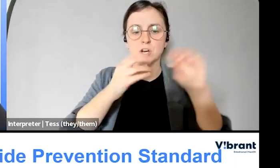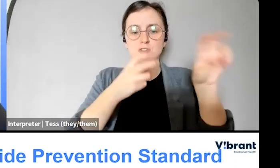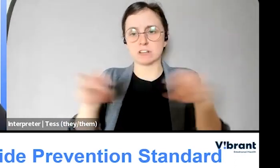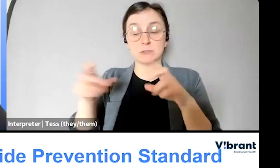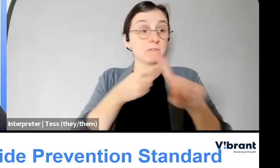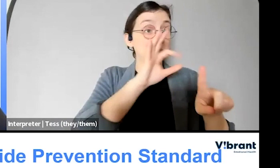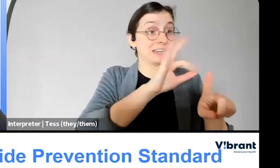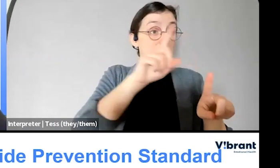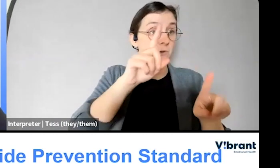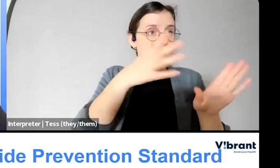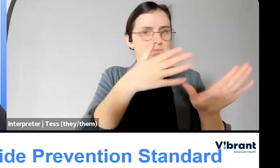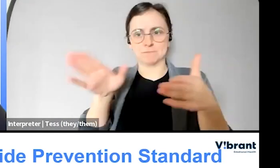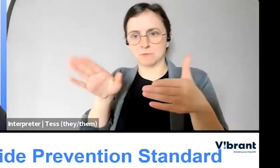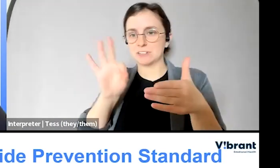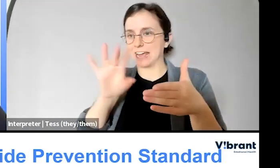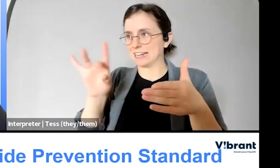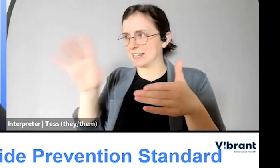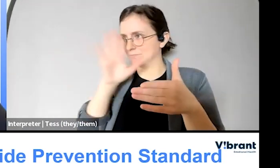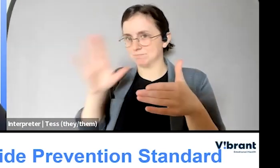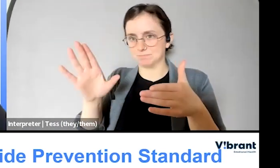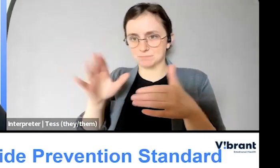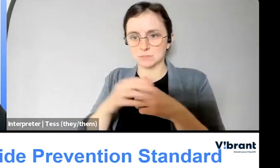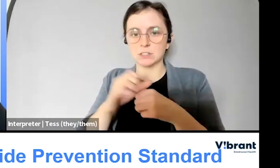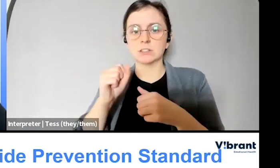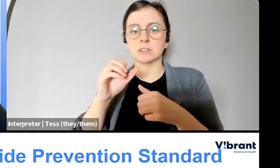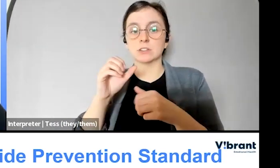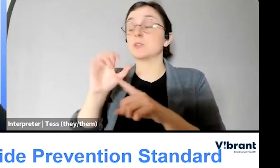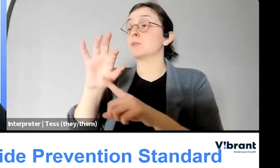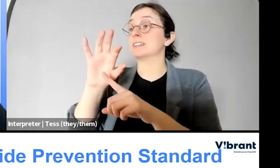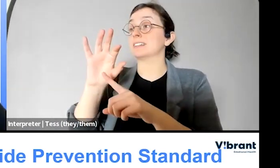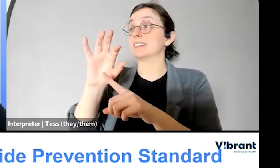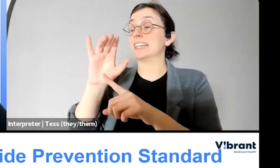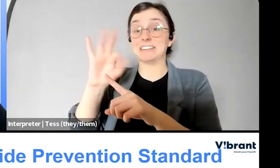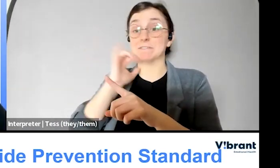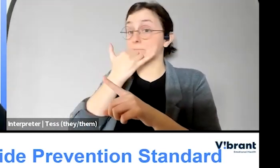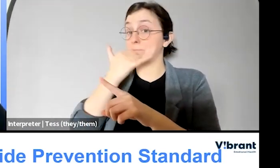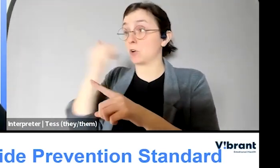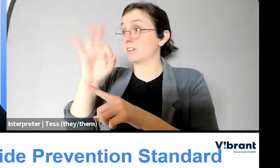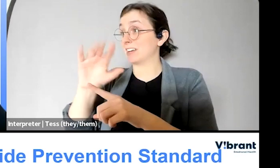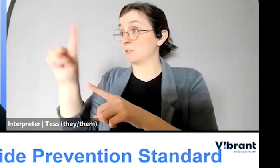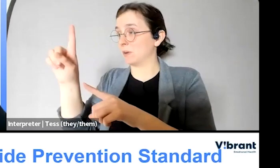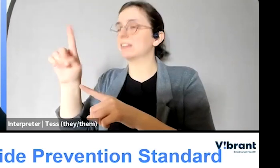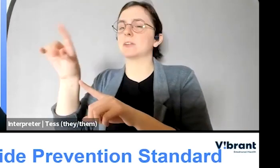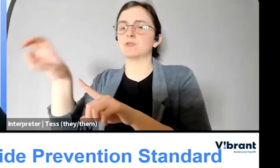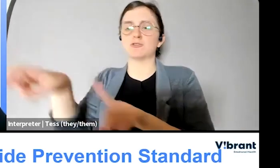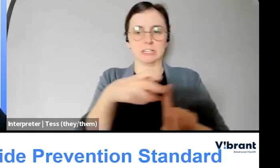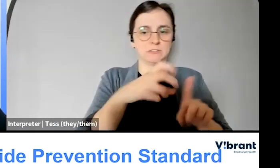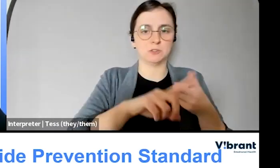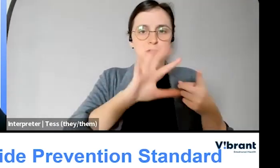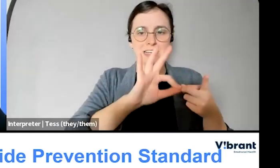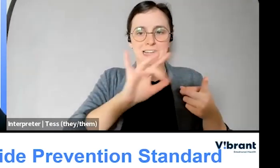better suited for 988, sending them over so that they can have that health first approach. Next